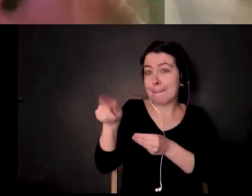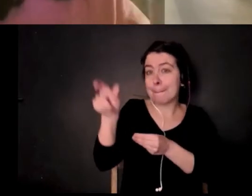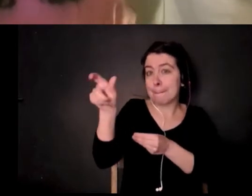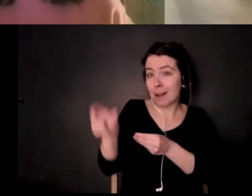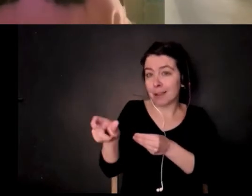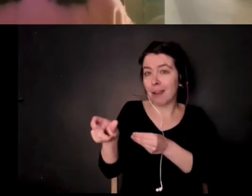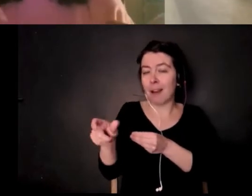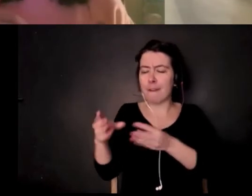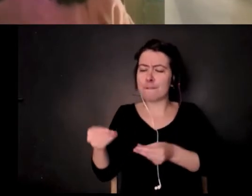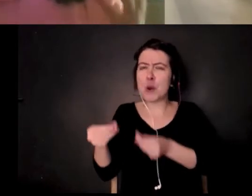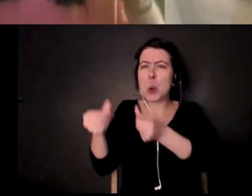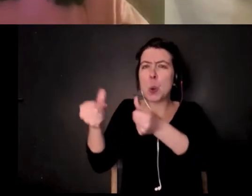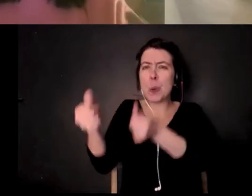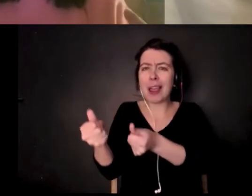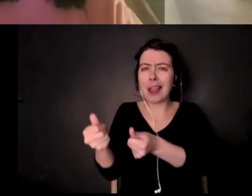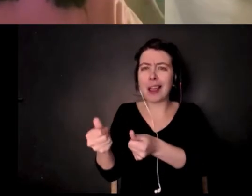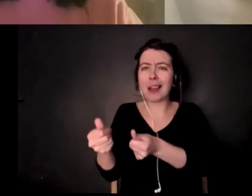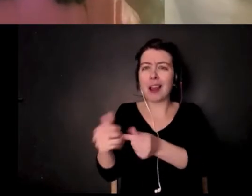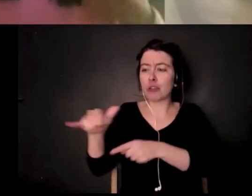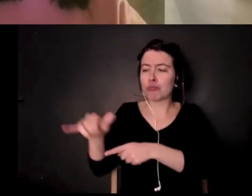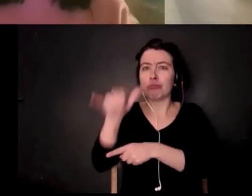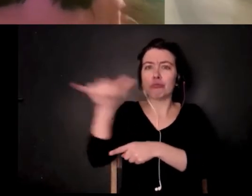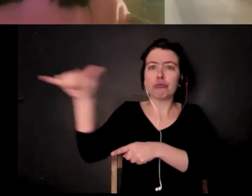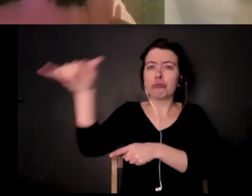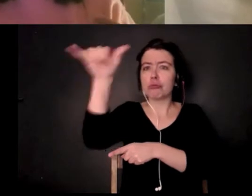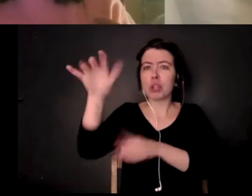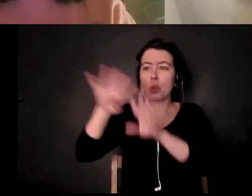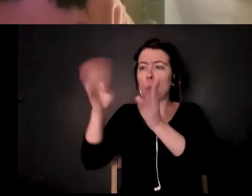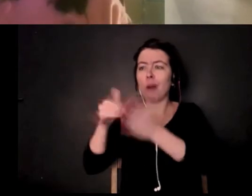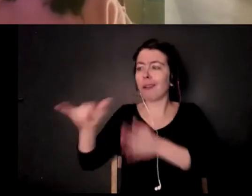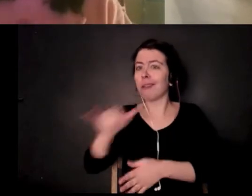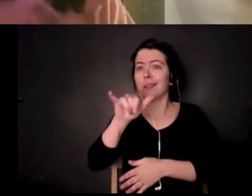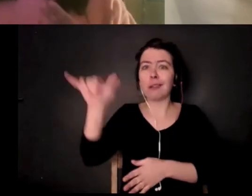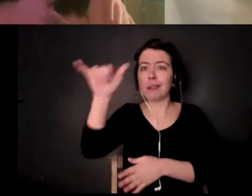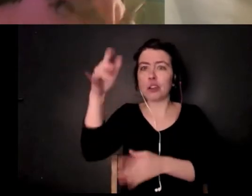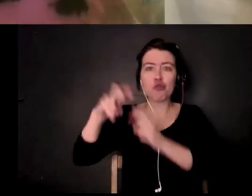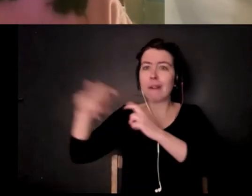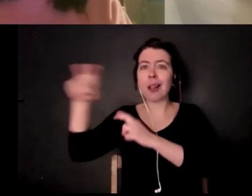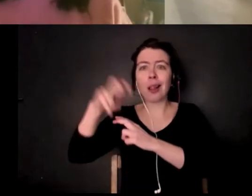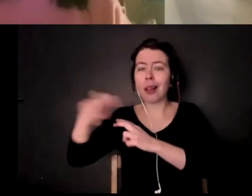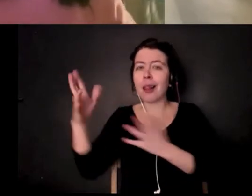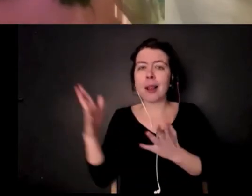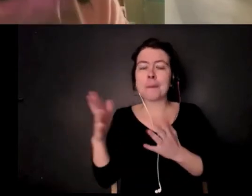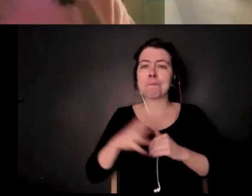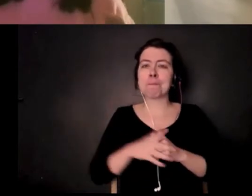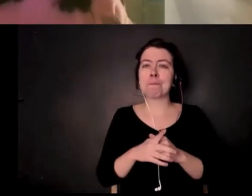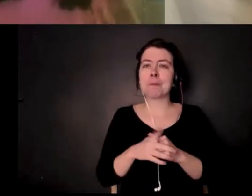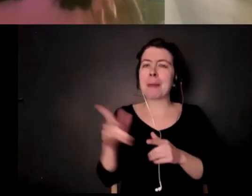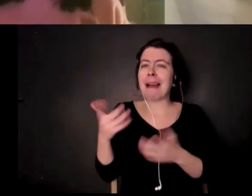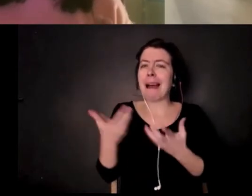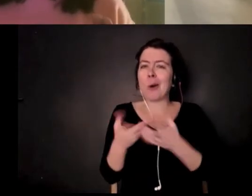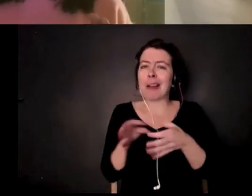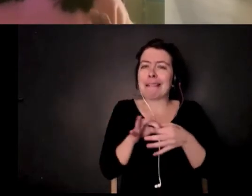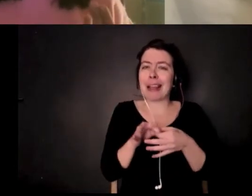the movement between us, but also a natural, like I said, a pre-colonial movement. And one amazing discovery